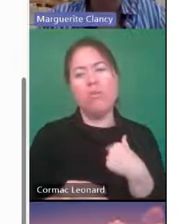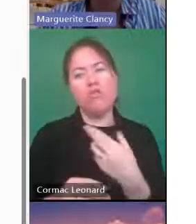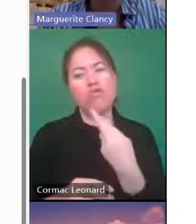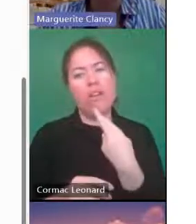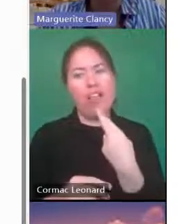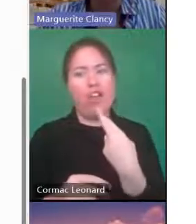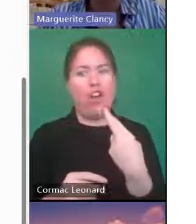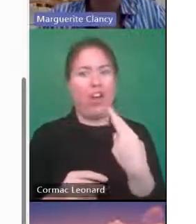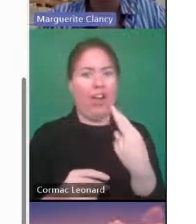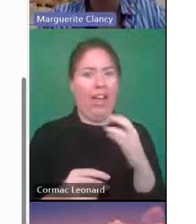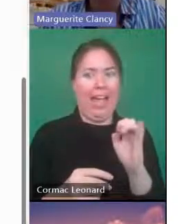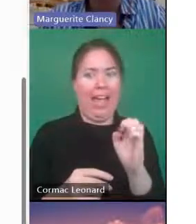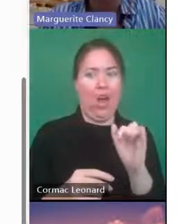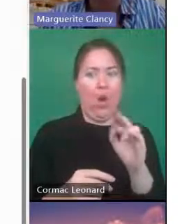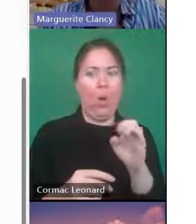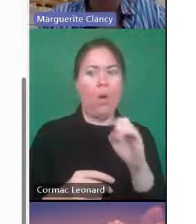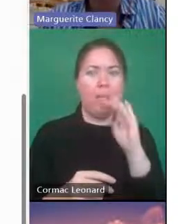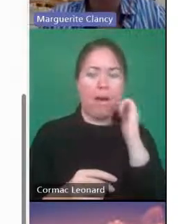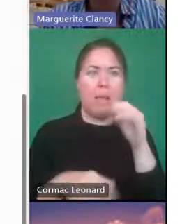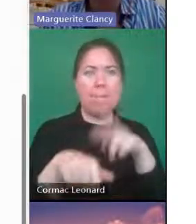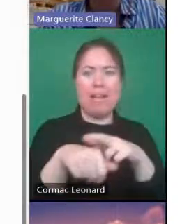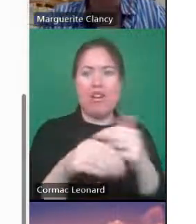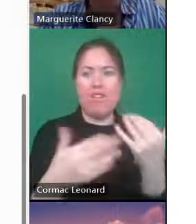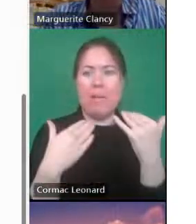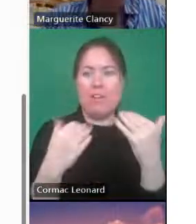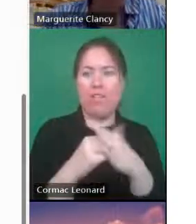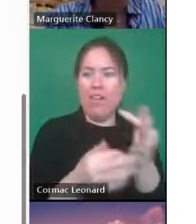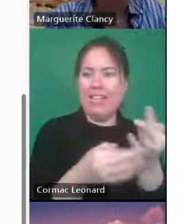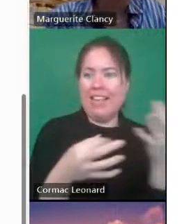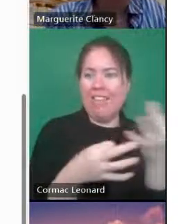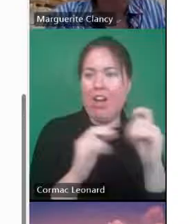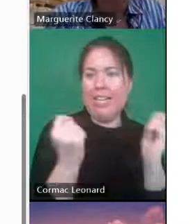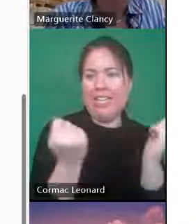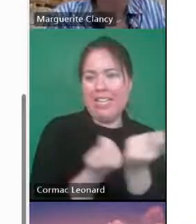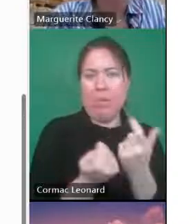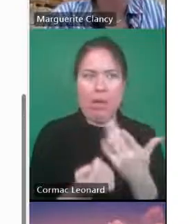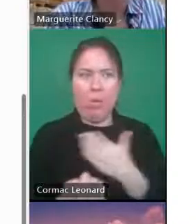much information to our safeguarding teams as possible.